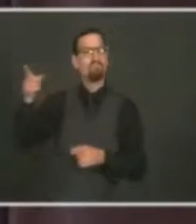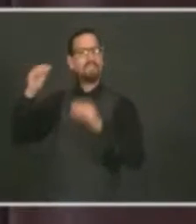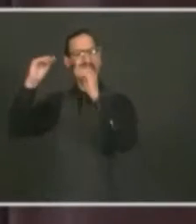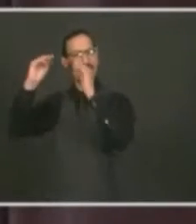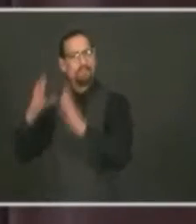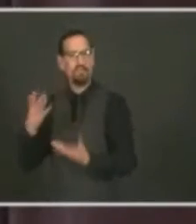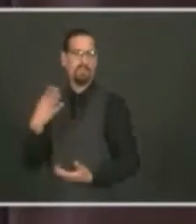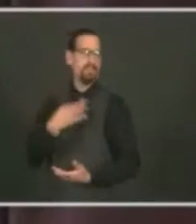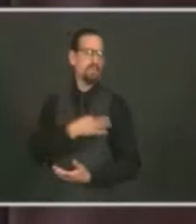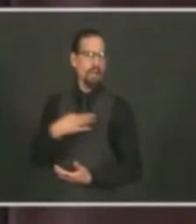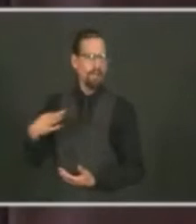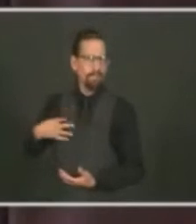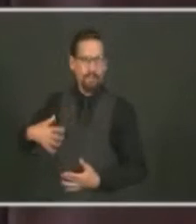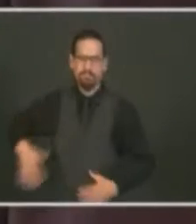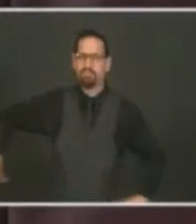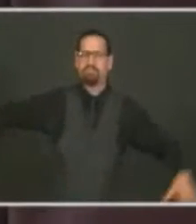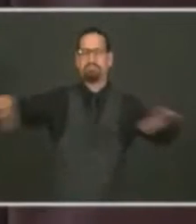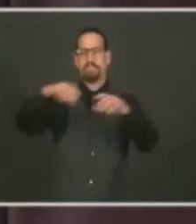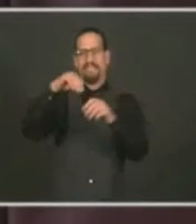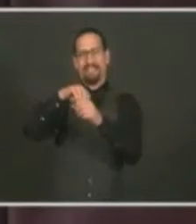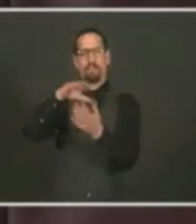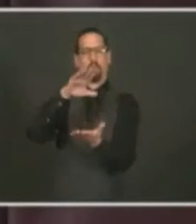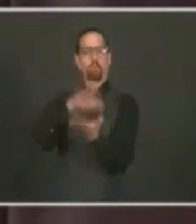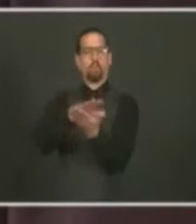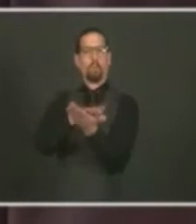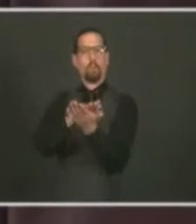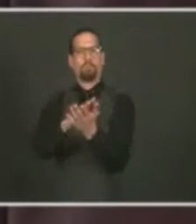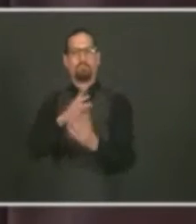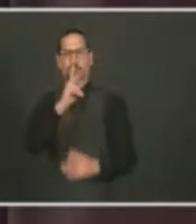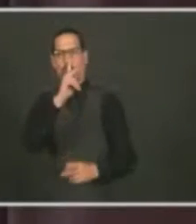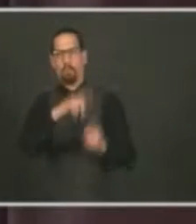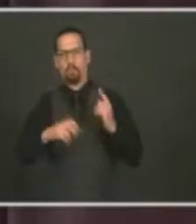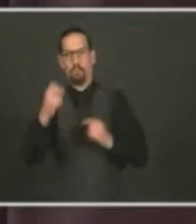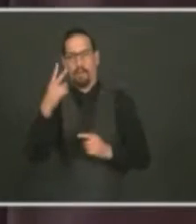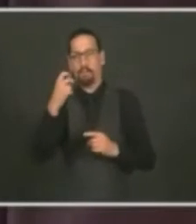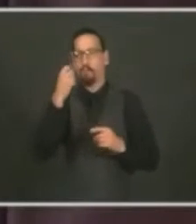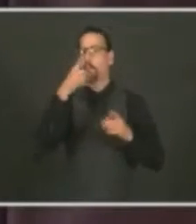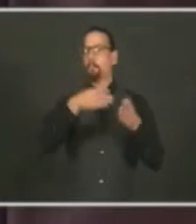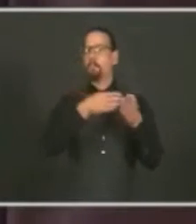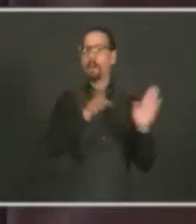private schools through our separate K through 12 testing system.